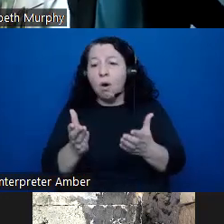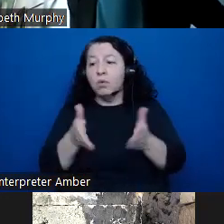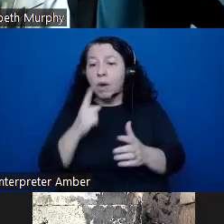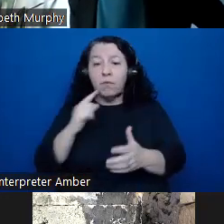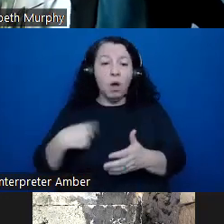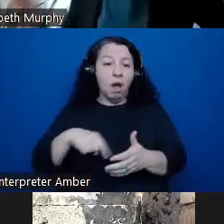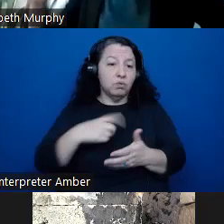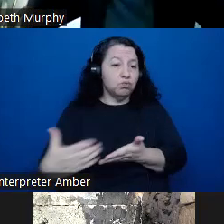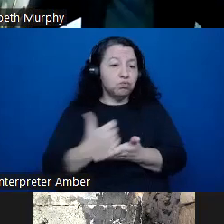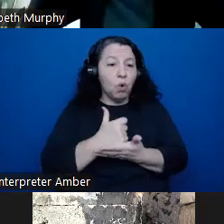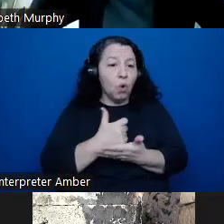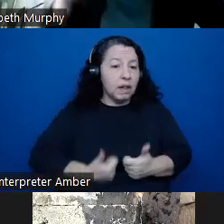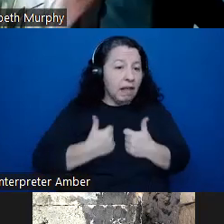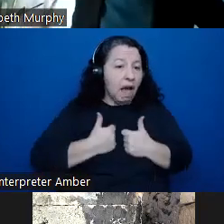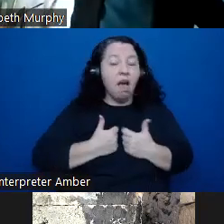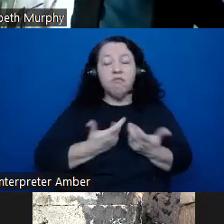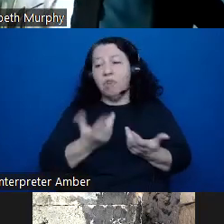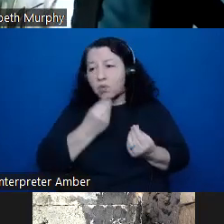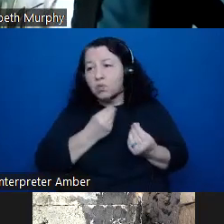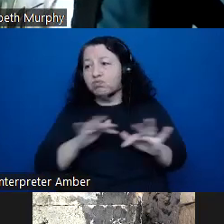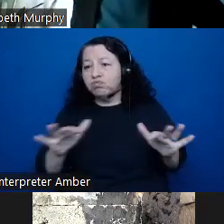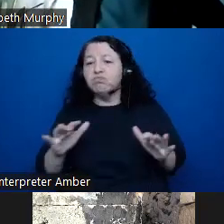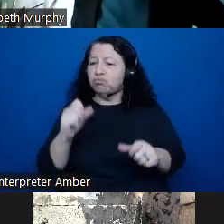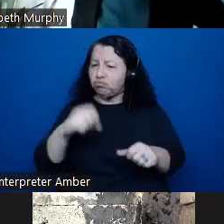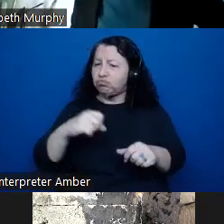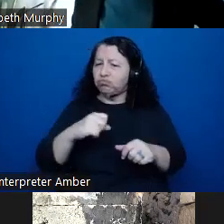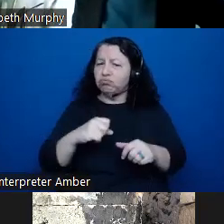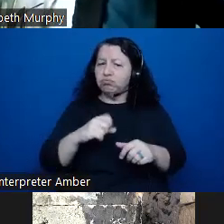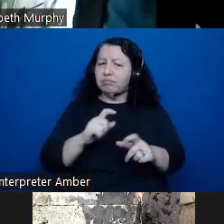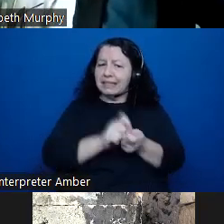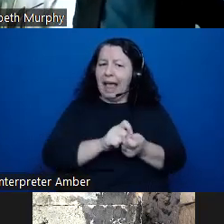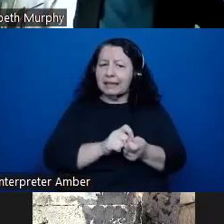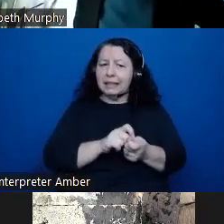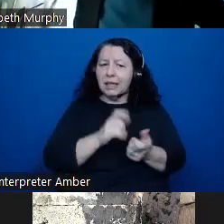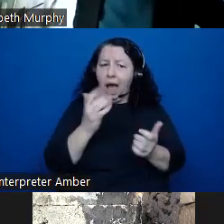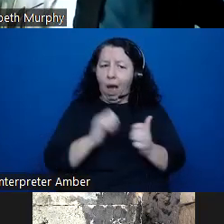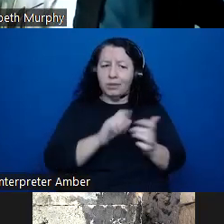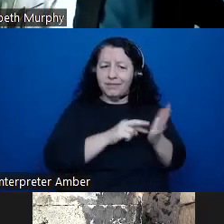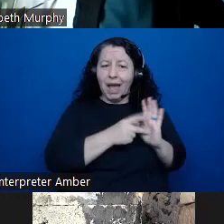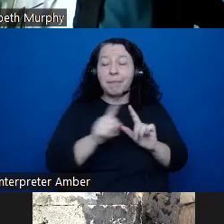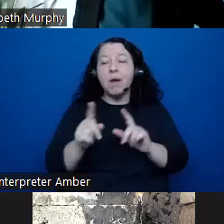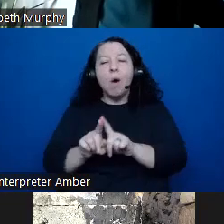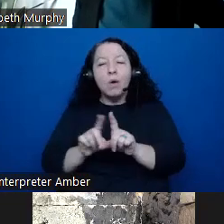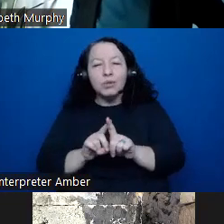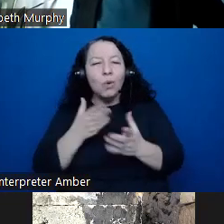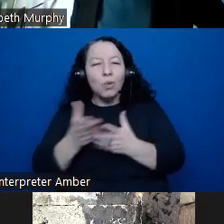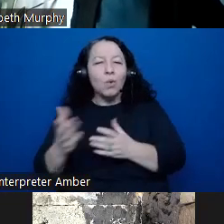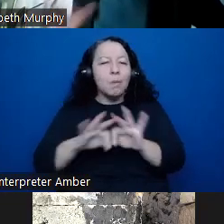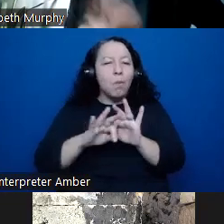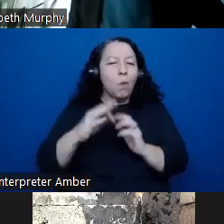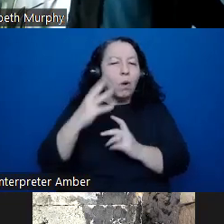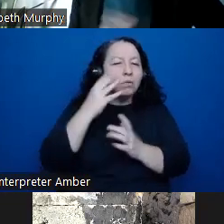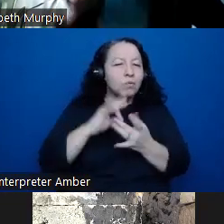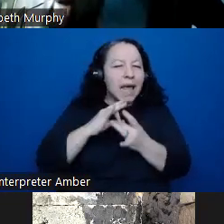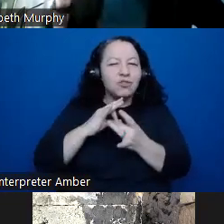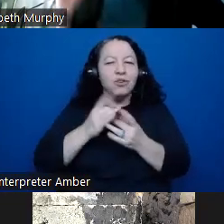by definition, but they also provide important social relationships, which are experienced through shared practices. Although not